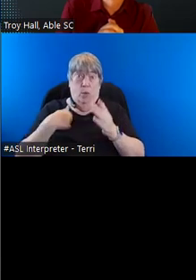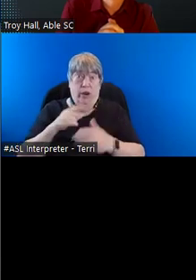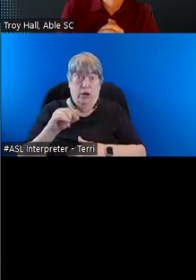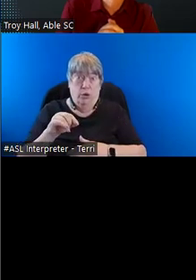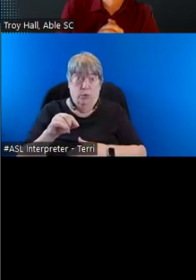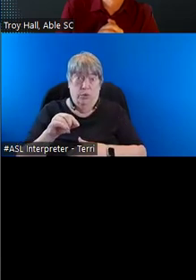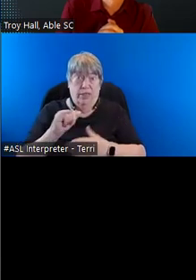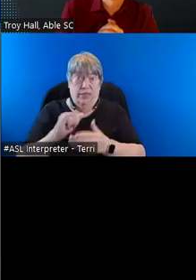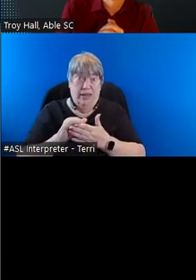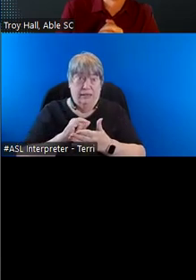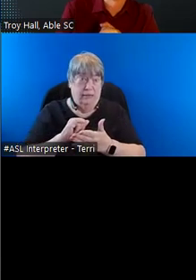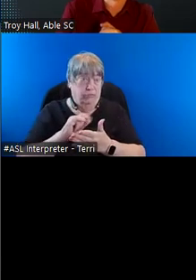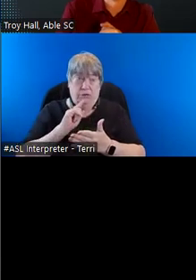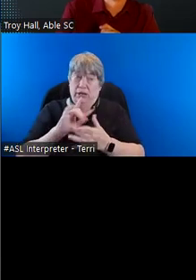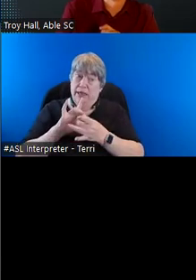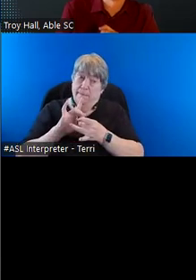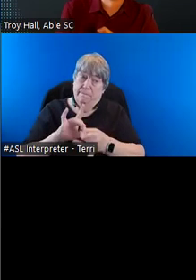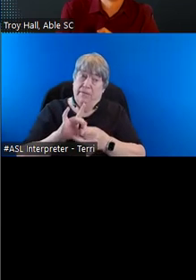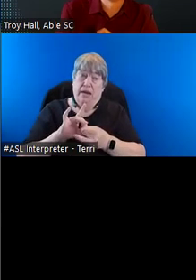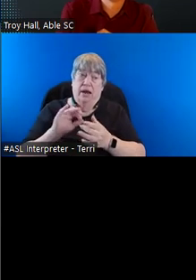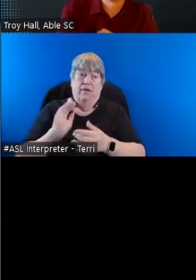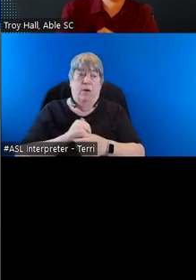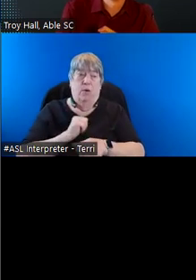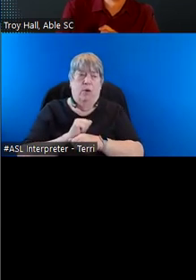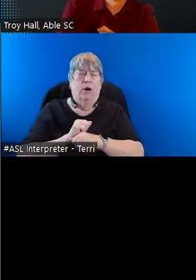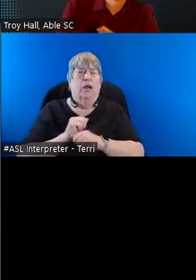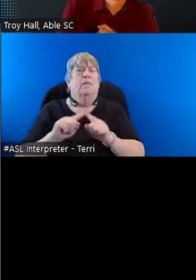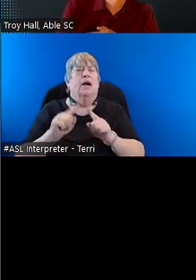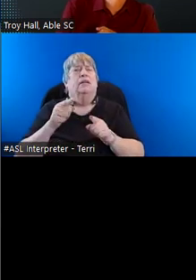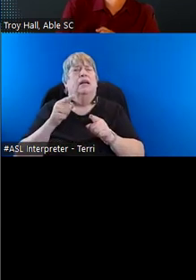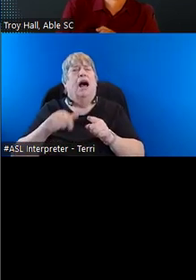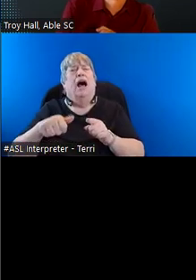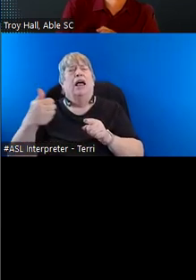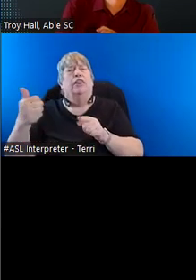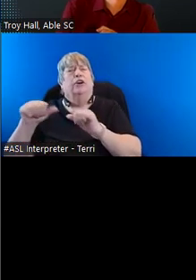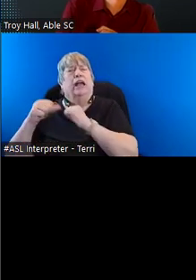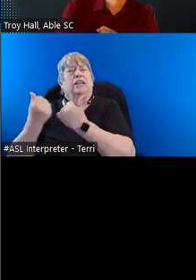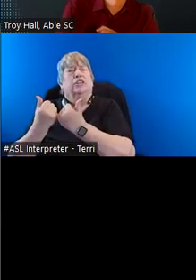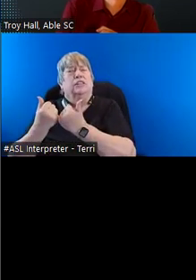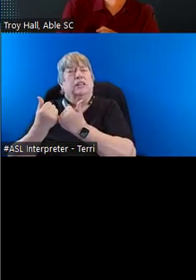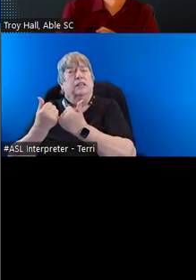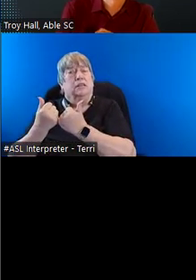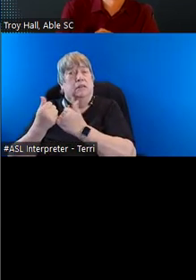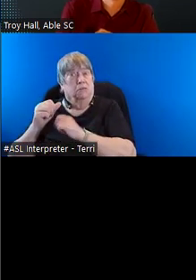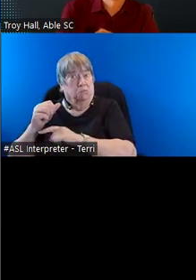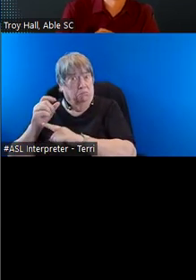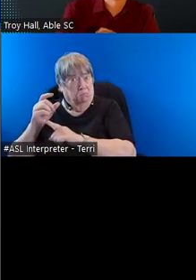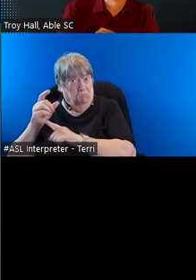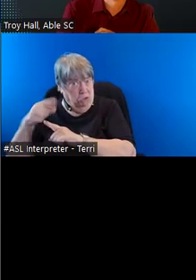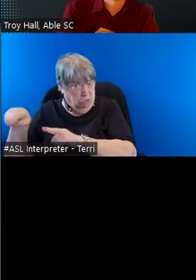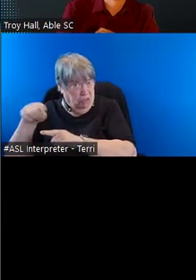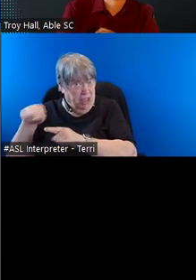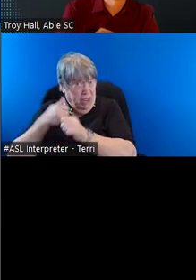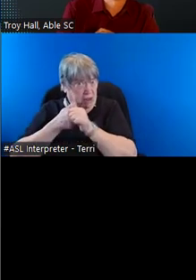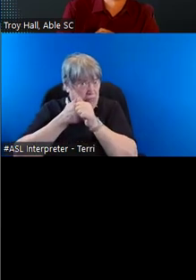When you think about other agencies that you work with, how in line do you think they are